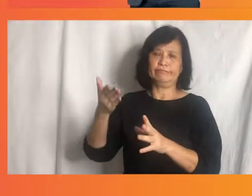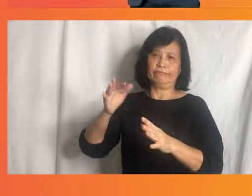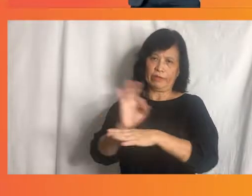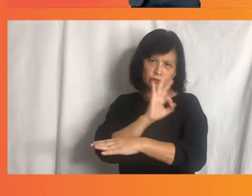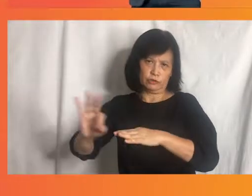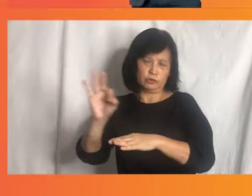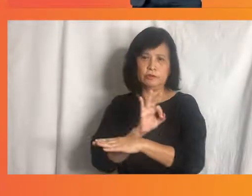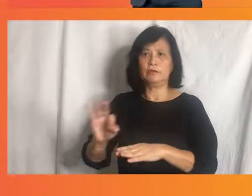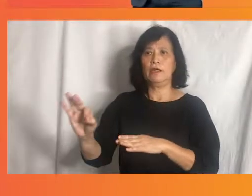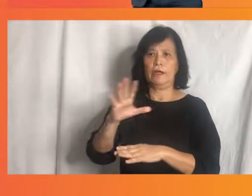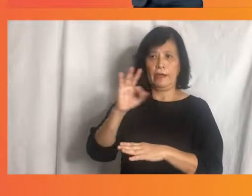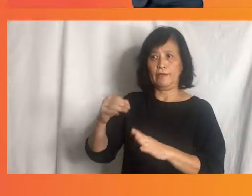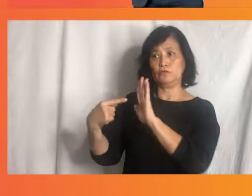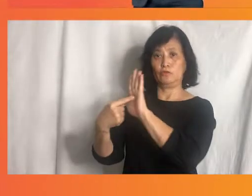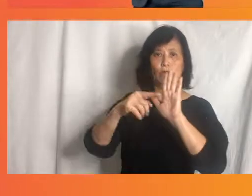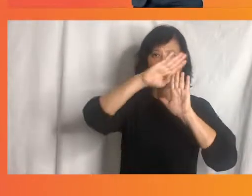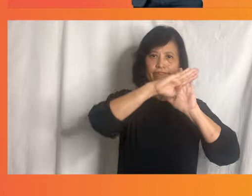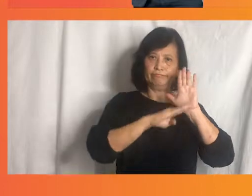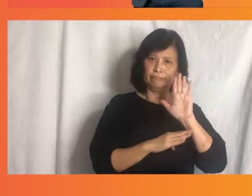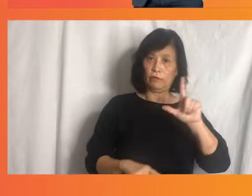functioning, as shown from the list on the left.